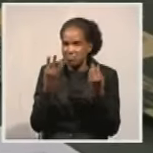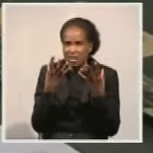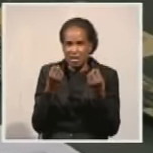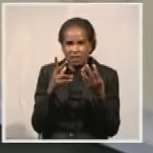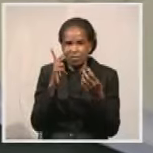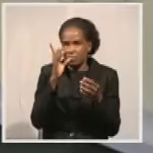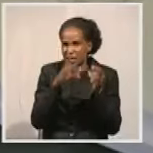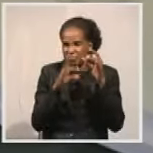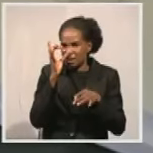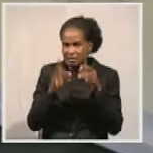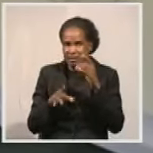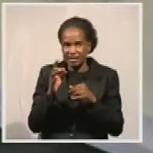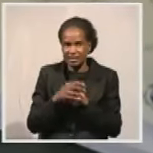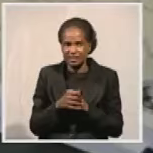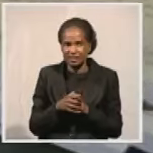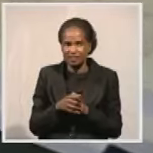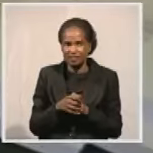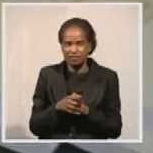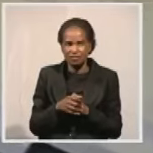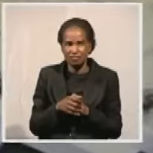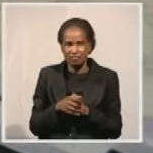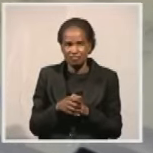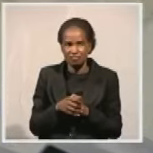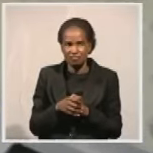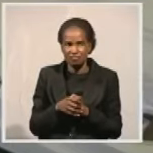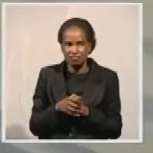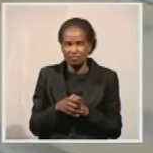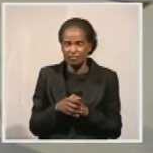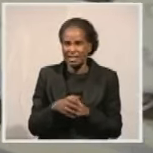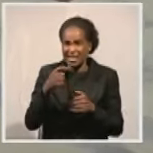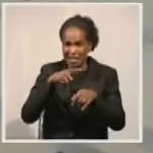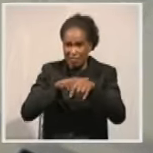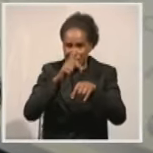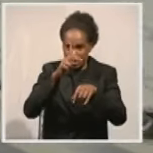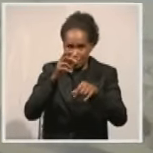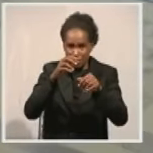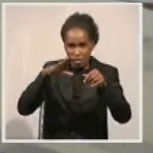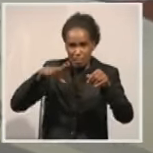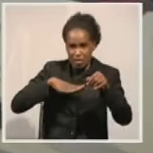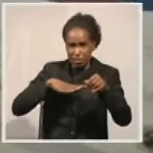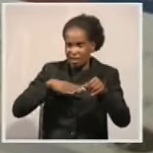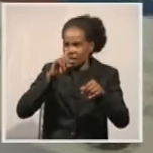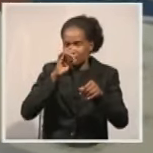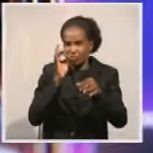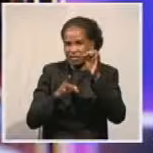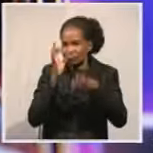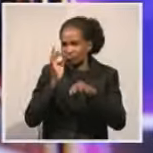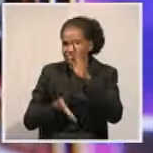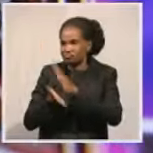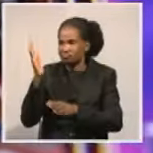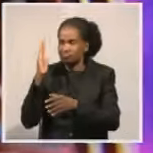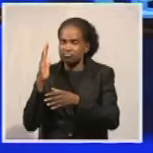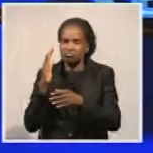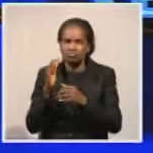Oh, a lot of them. They said, no, I'm not going to report to this one. Yeah, so they left. And as